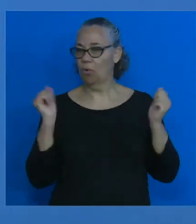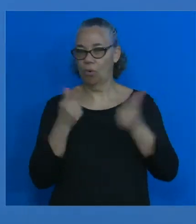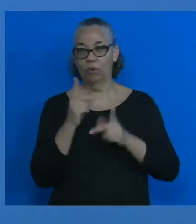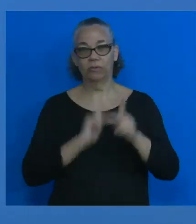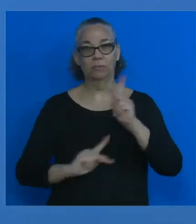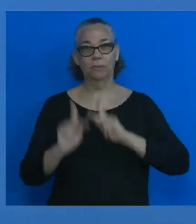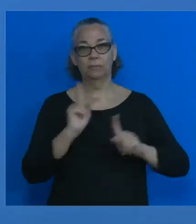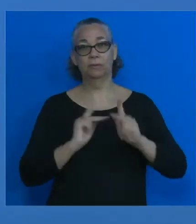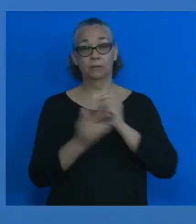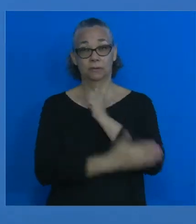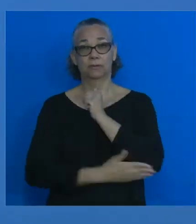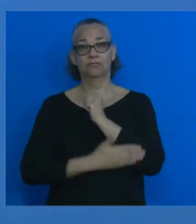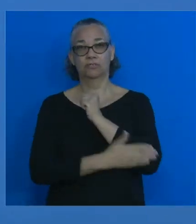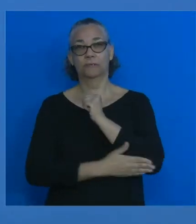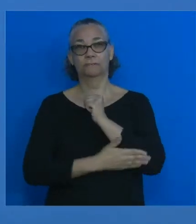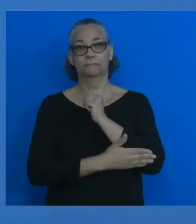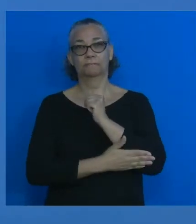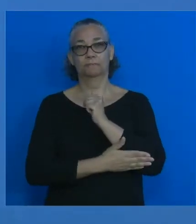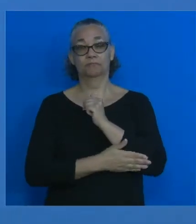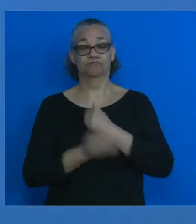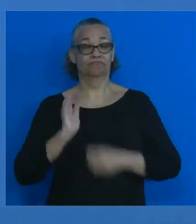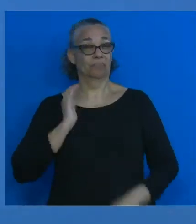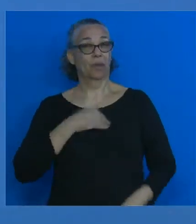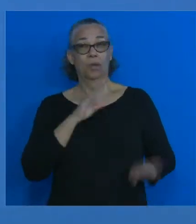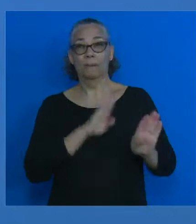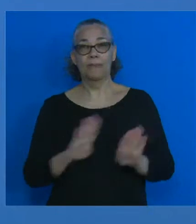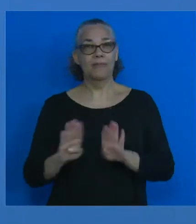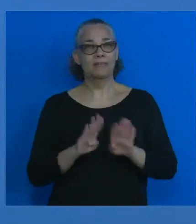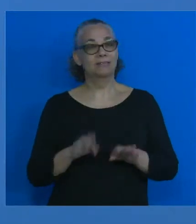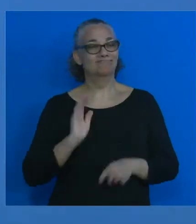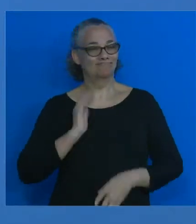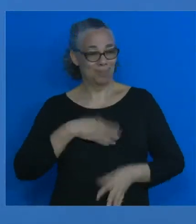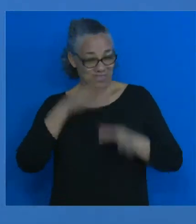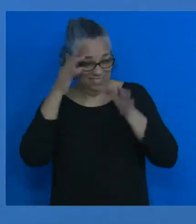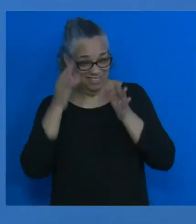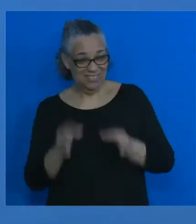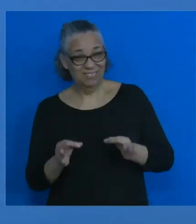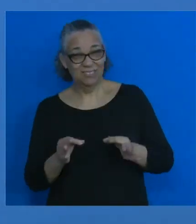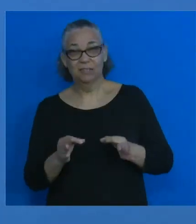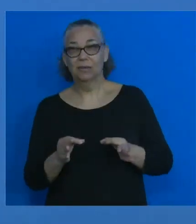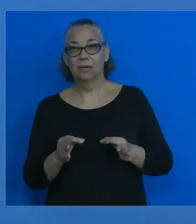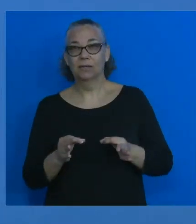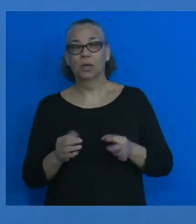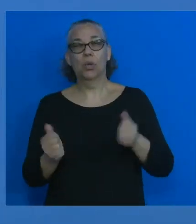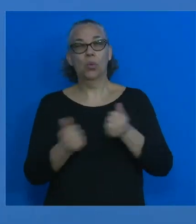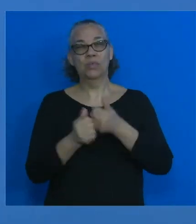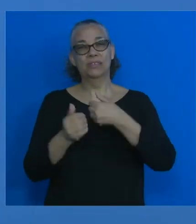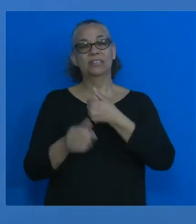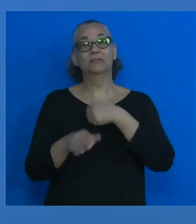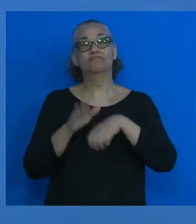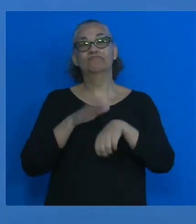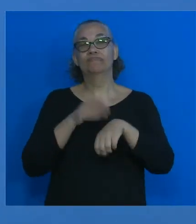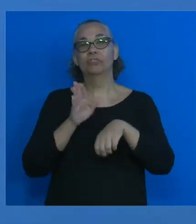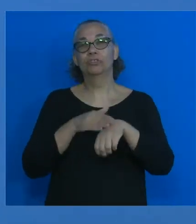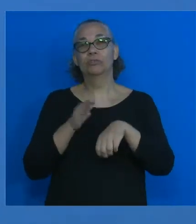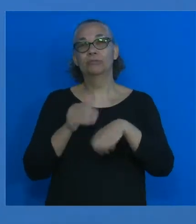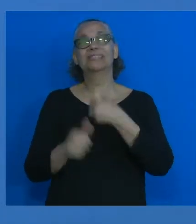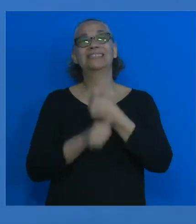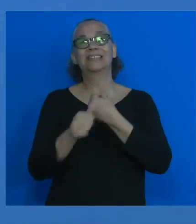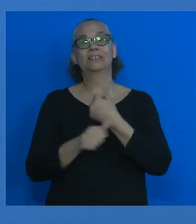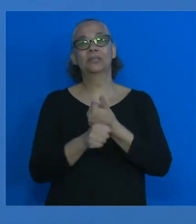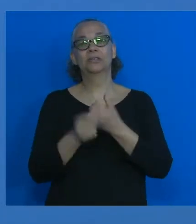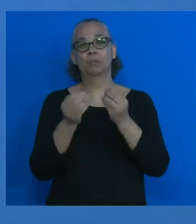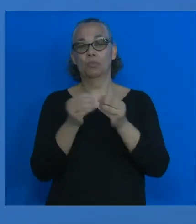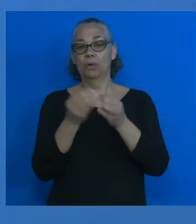country. Our behavior and the decisions we take now with this threat are much more important than when we